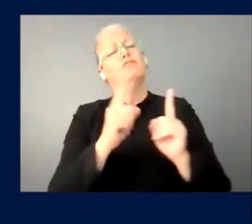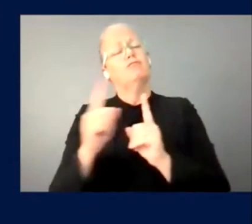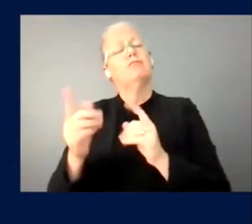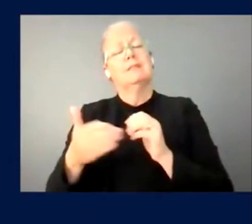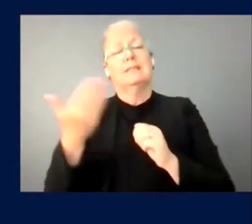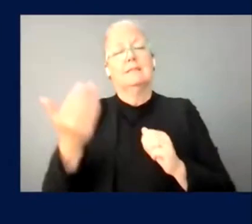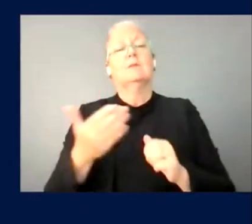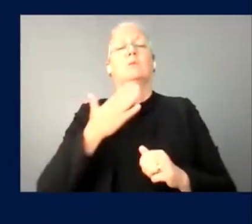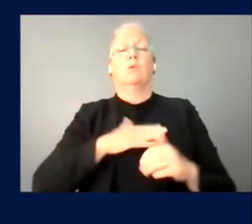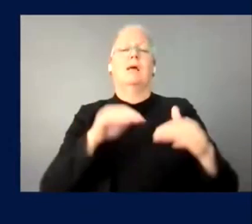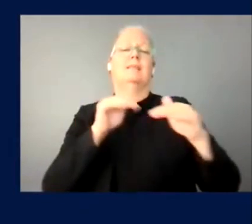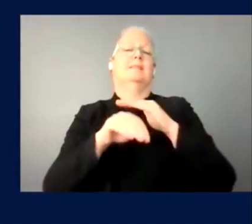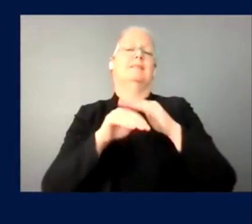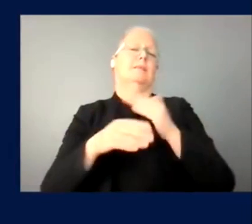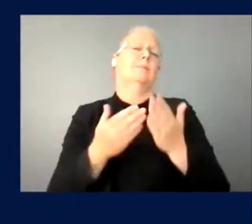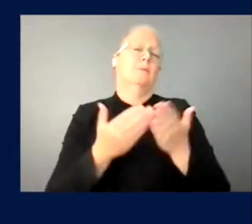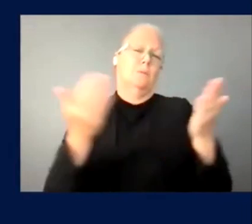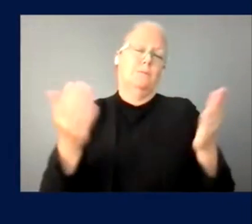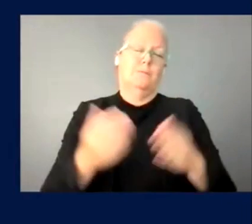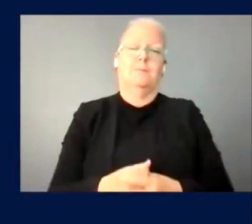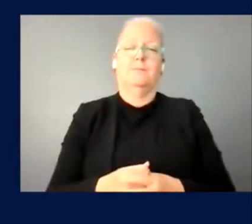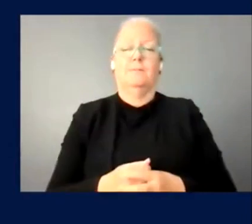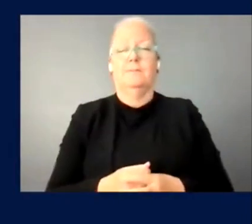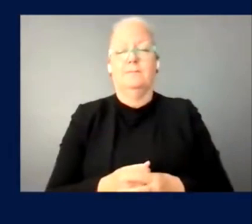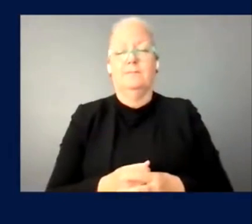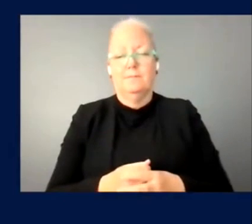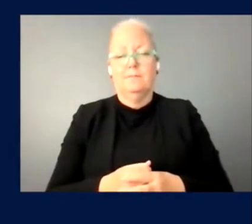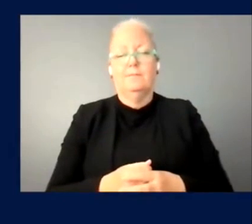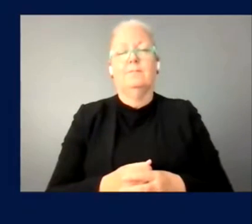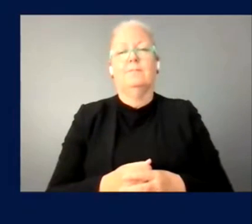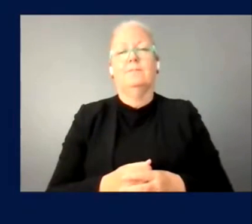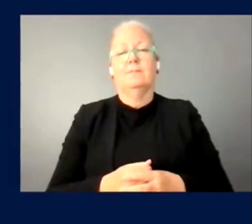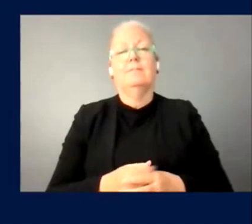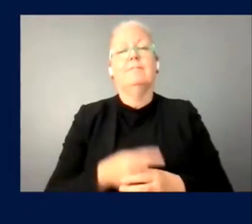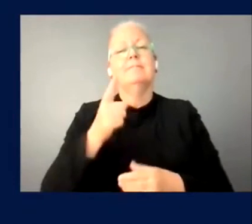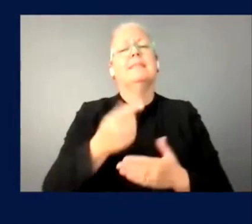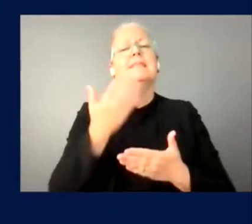So if we move on to some of the key survey findings,